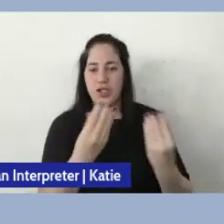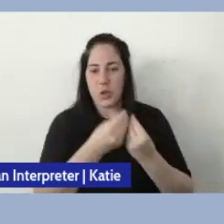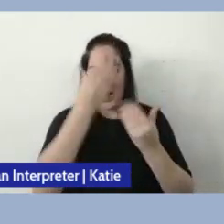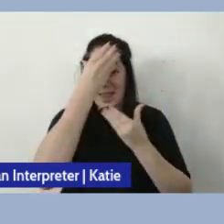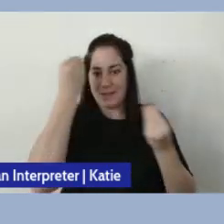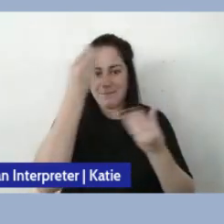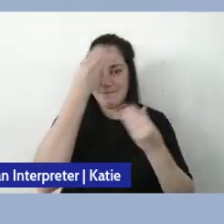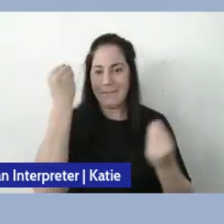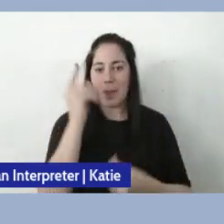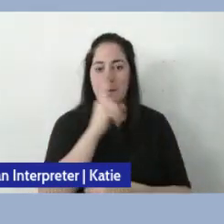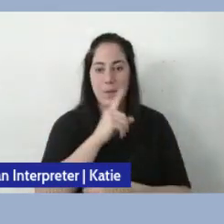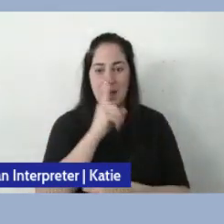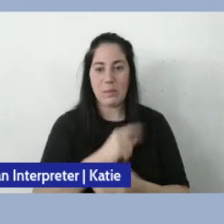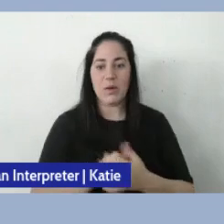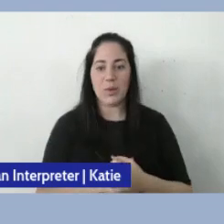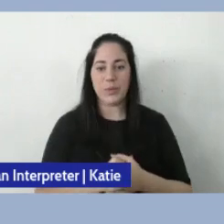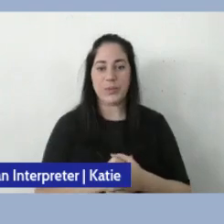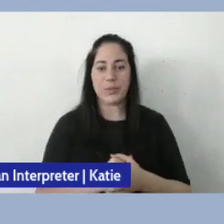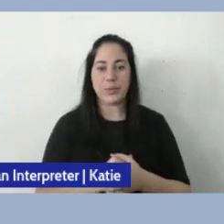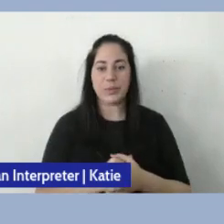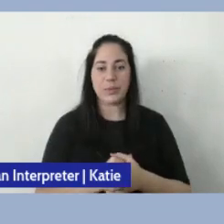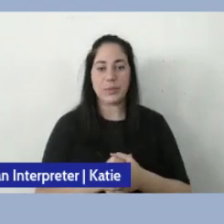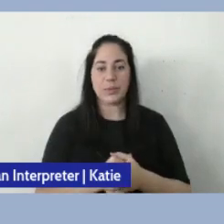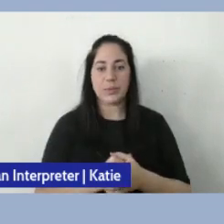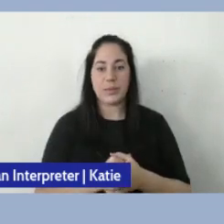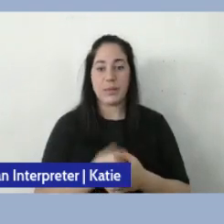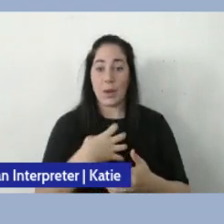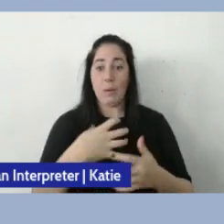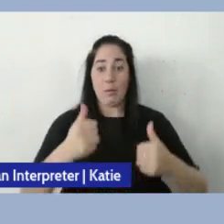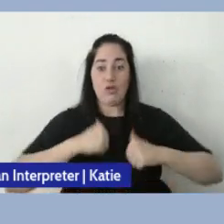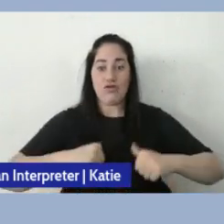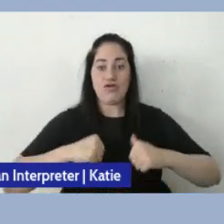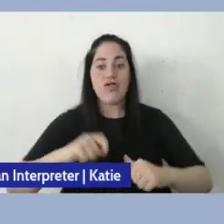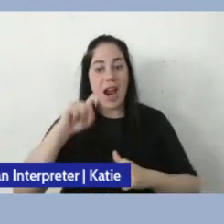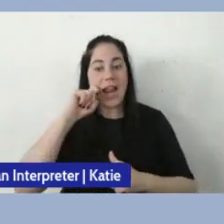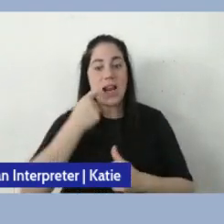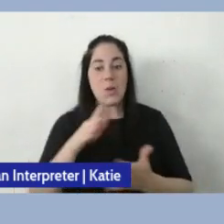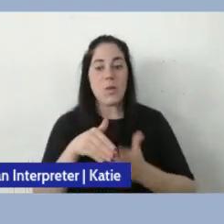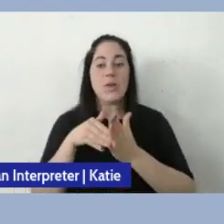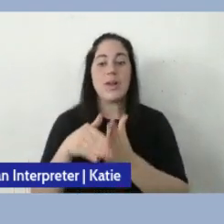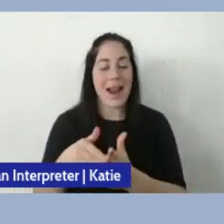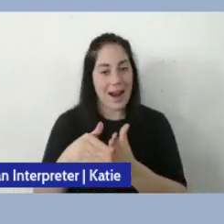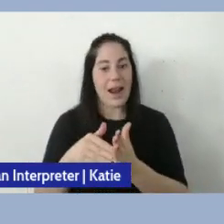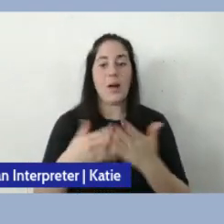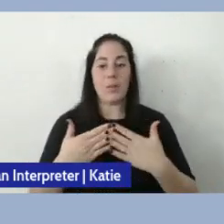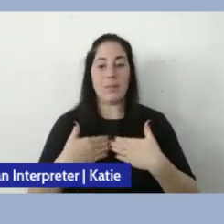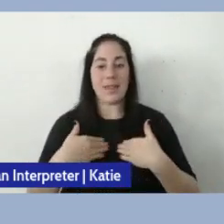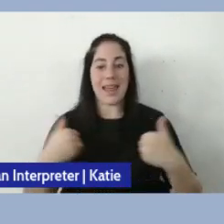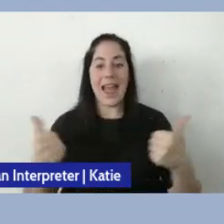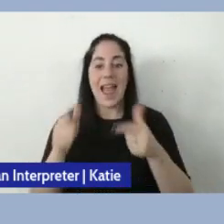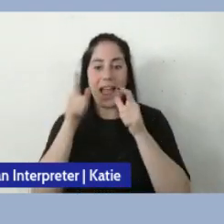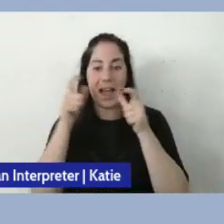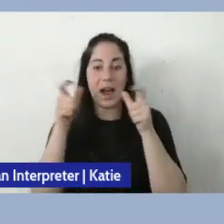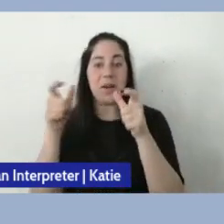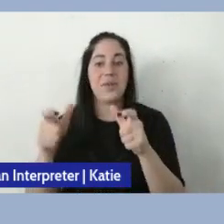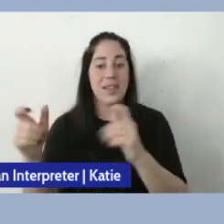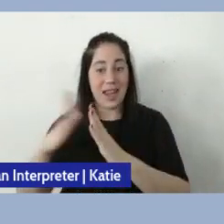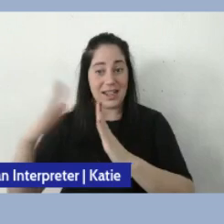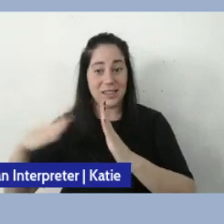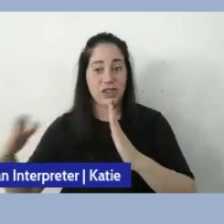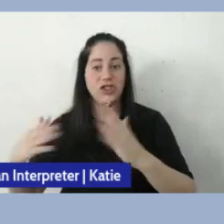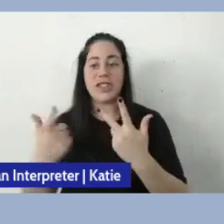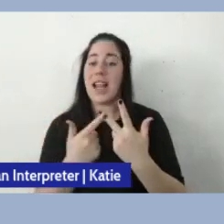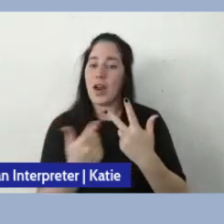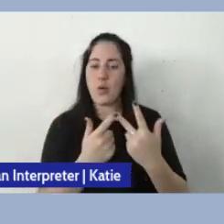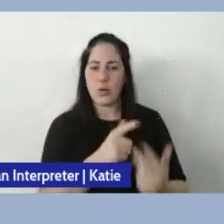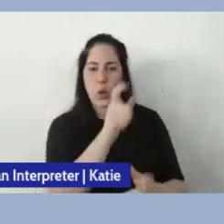Better equipped interpreters will also benefit the healthcare professional and, more importantly, the patient. This valuable mindset training